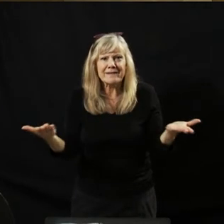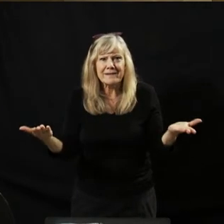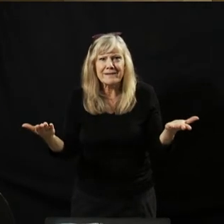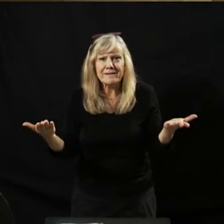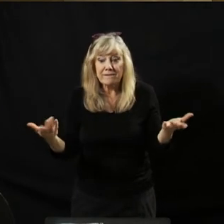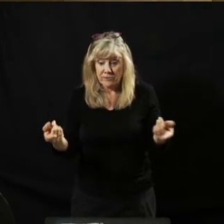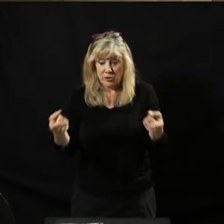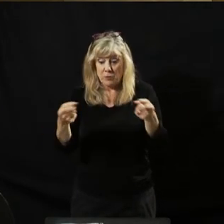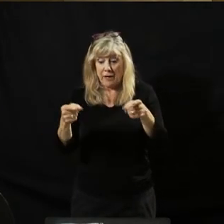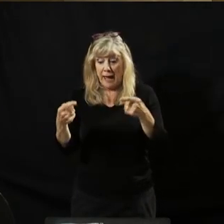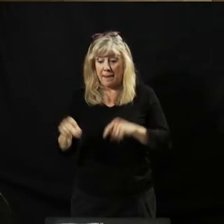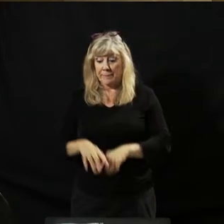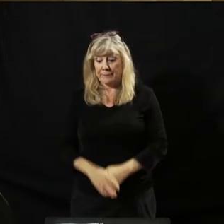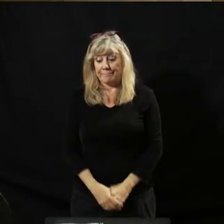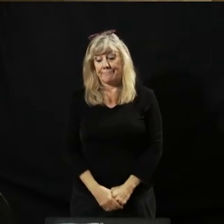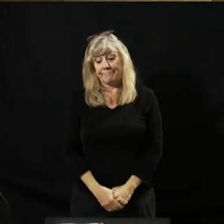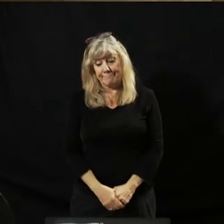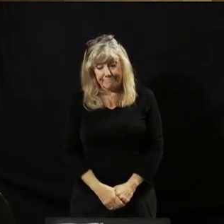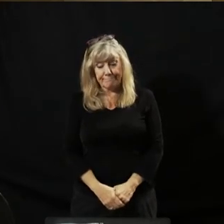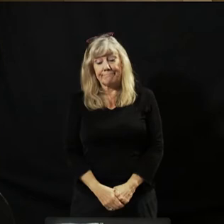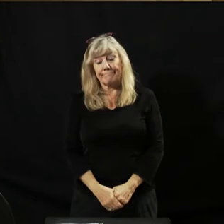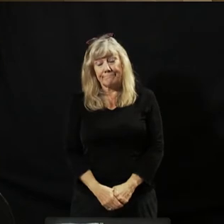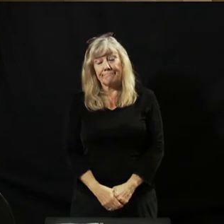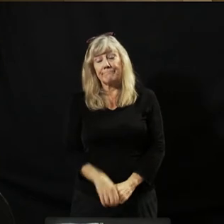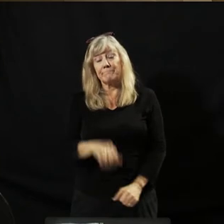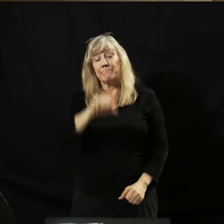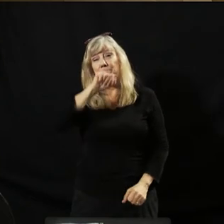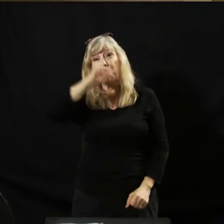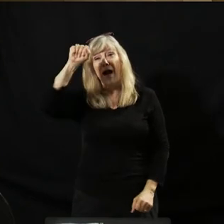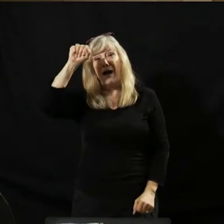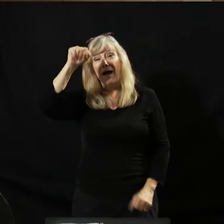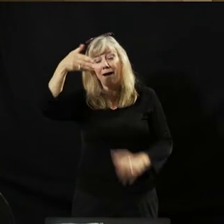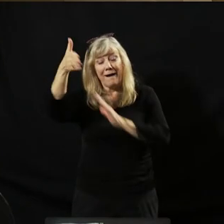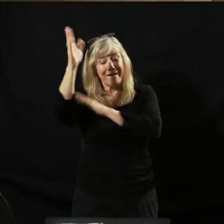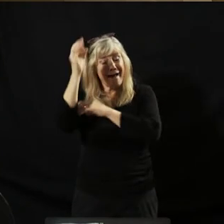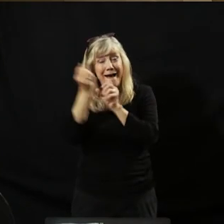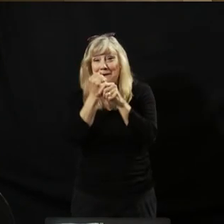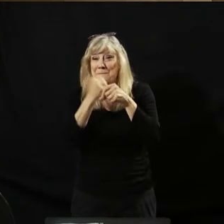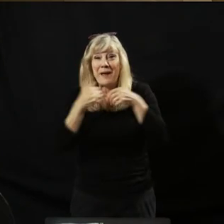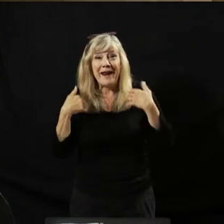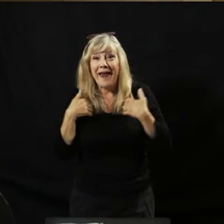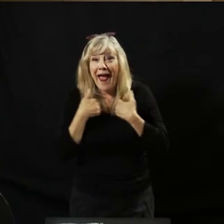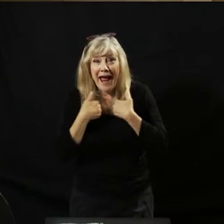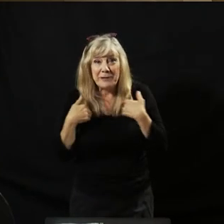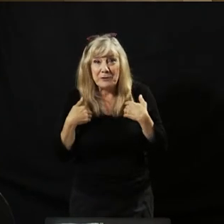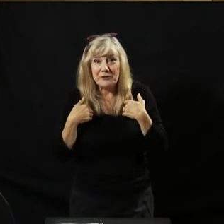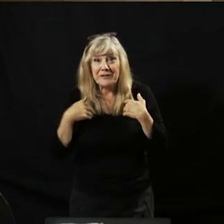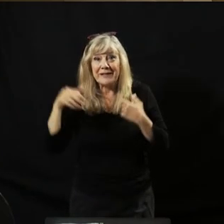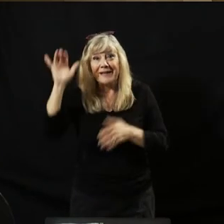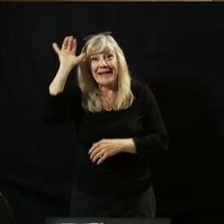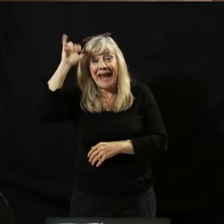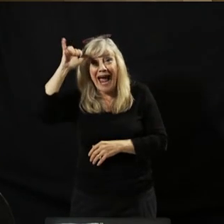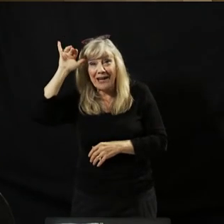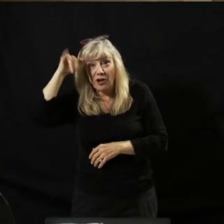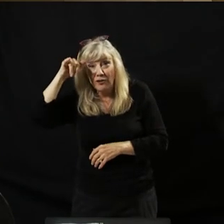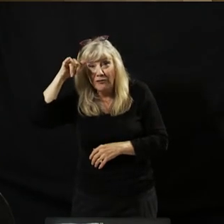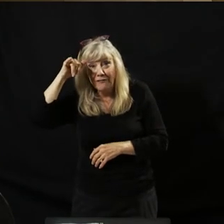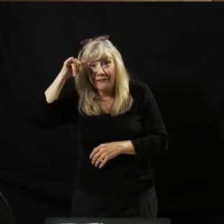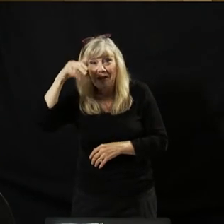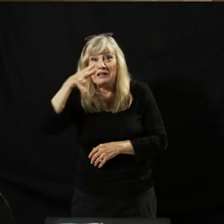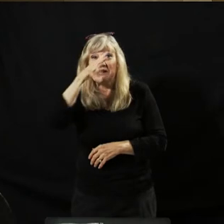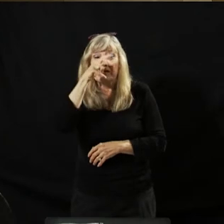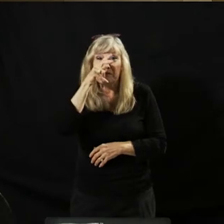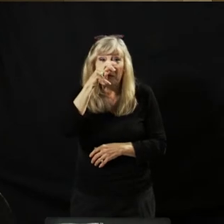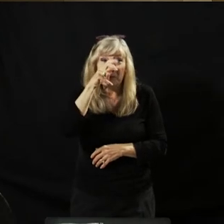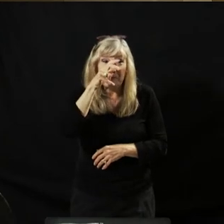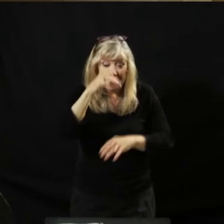it happened. God made all kinds of wild animals, all kinds of cattle, and all kinds of creeping things